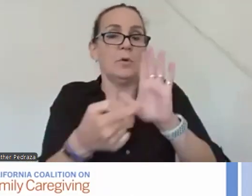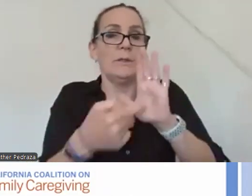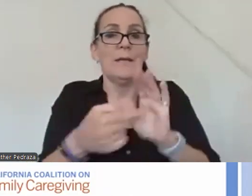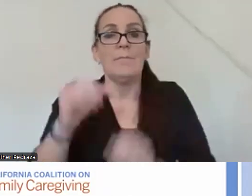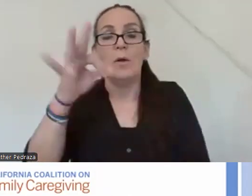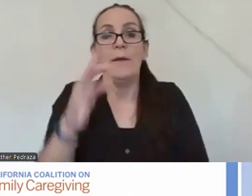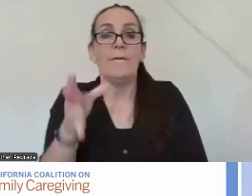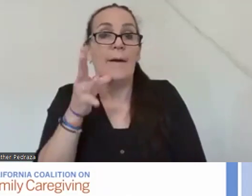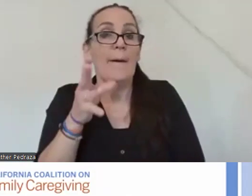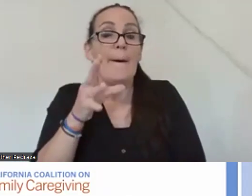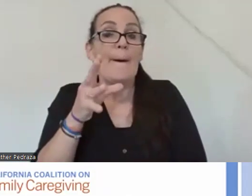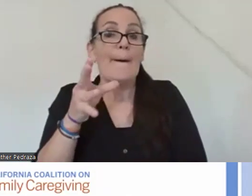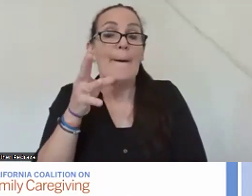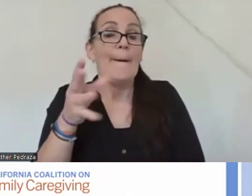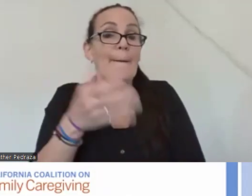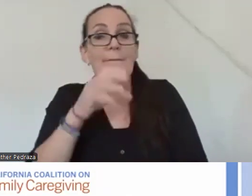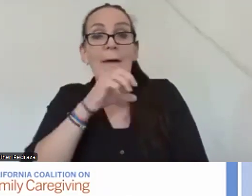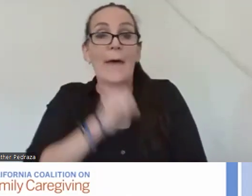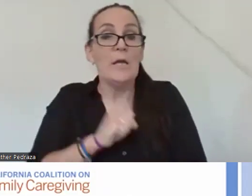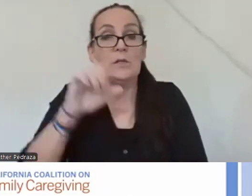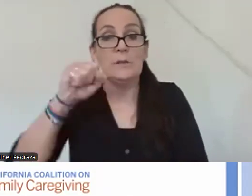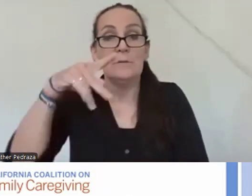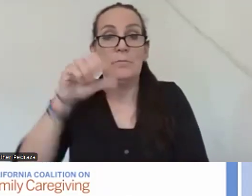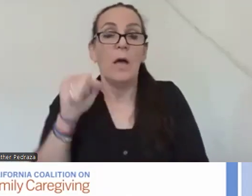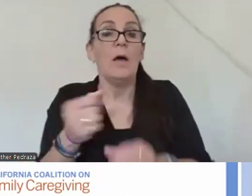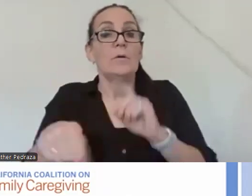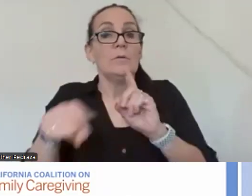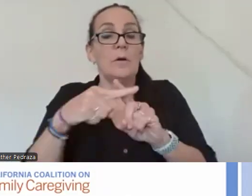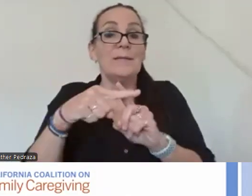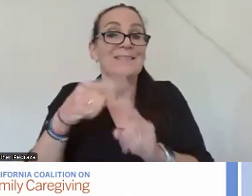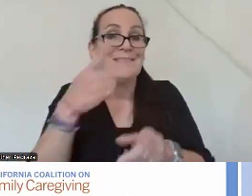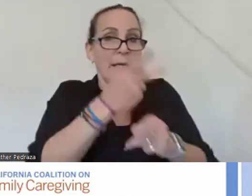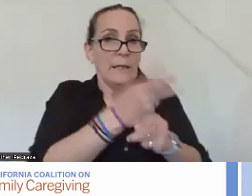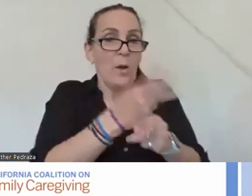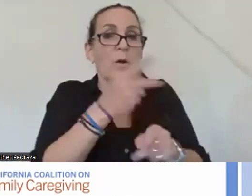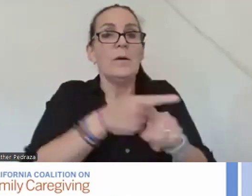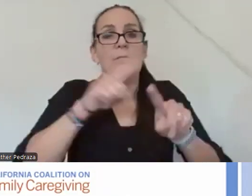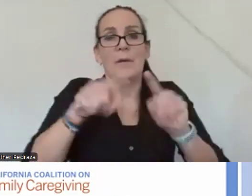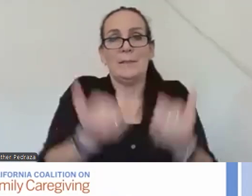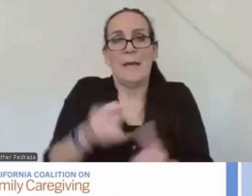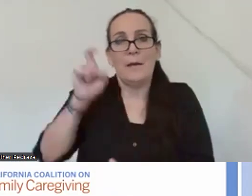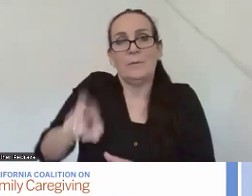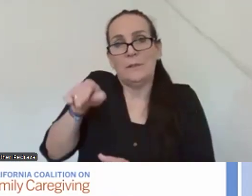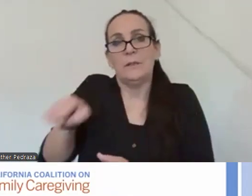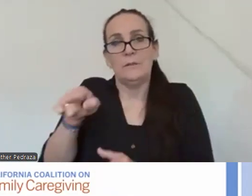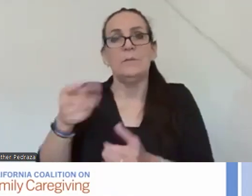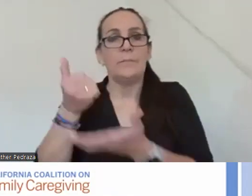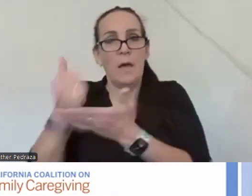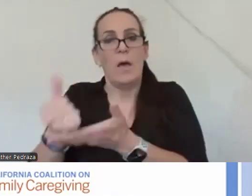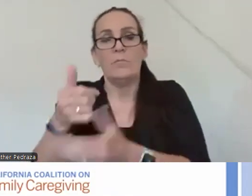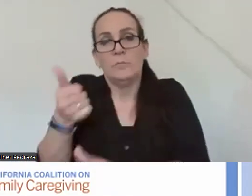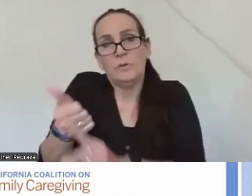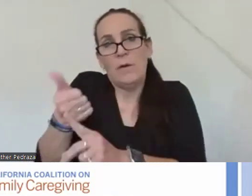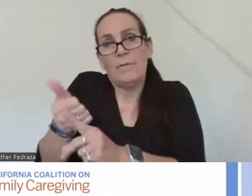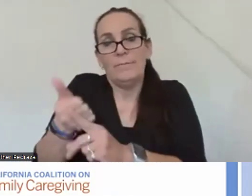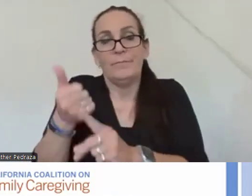also experiencing more healthcare needs for themselves, is at the crux of ensuring that this managed care transition